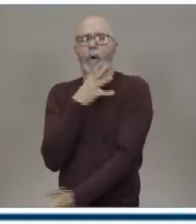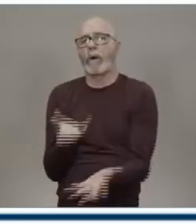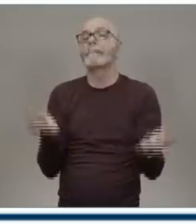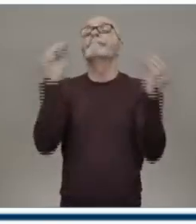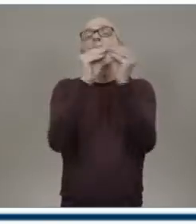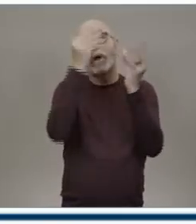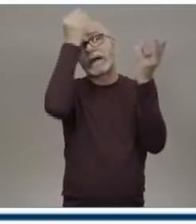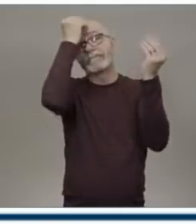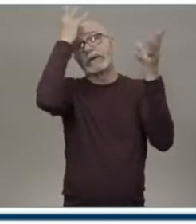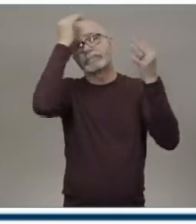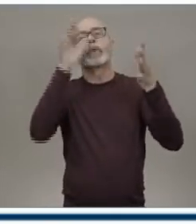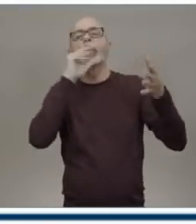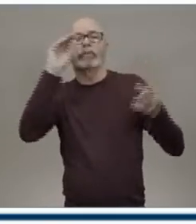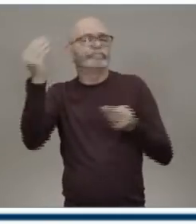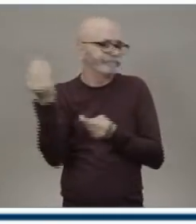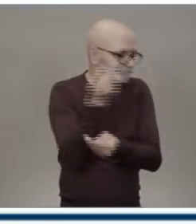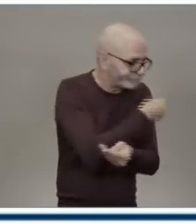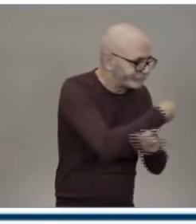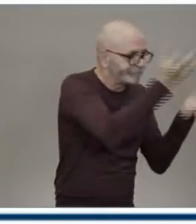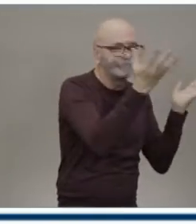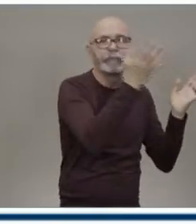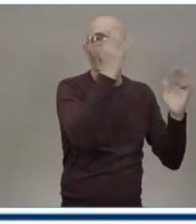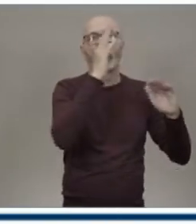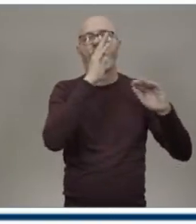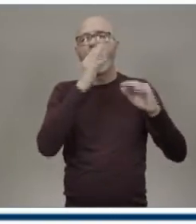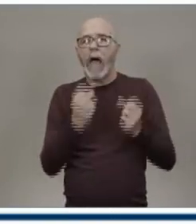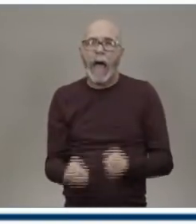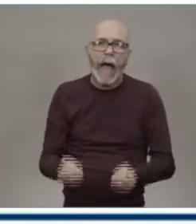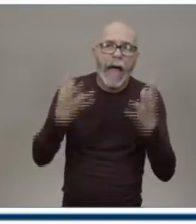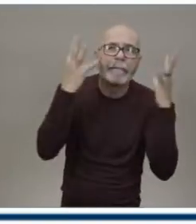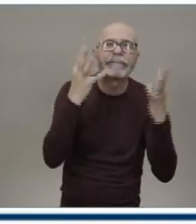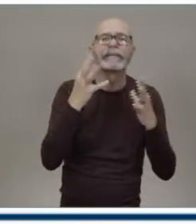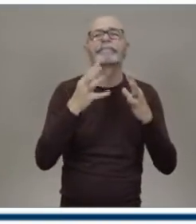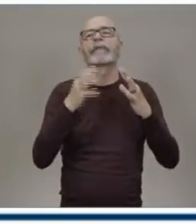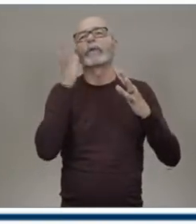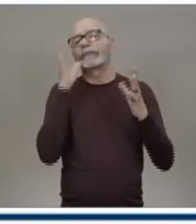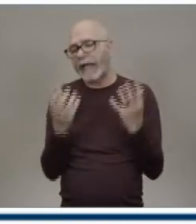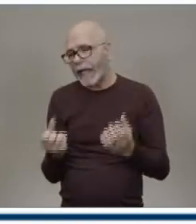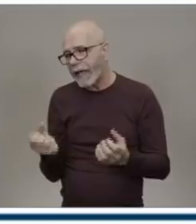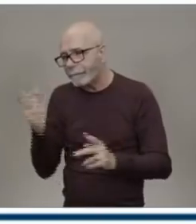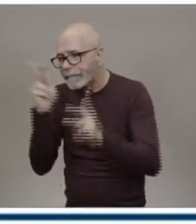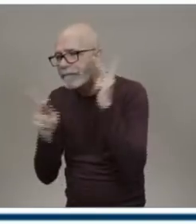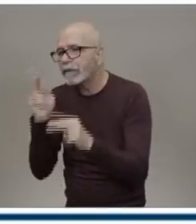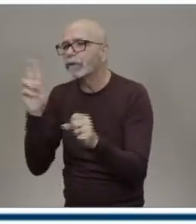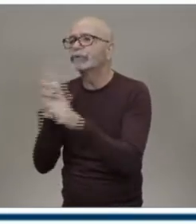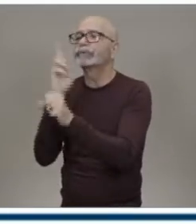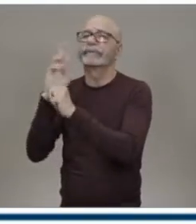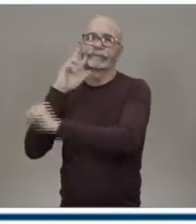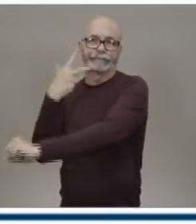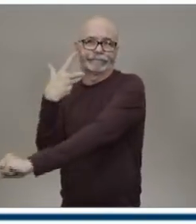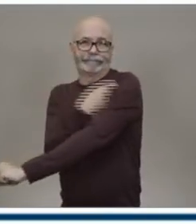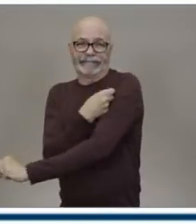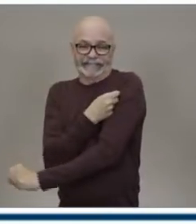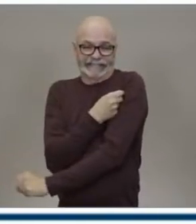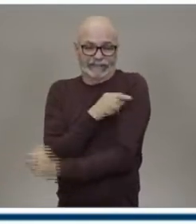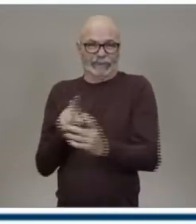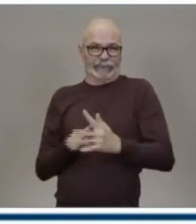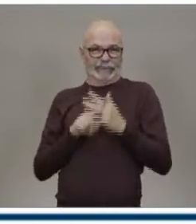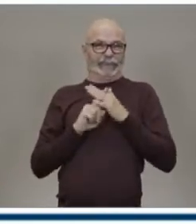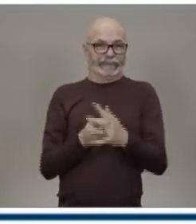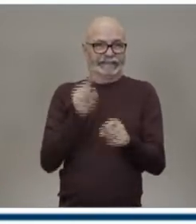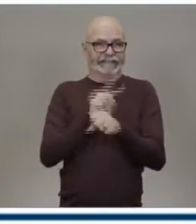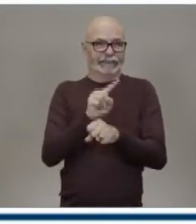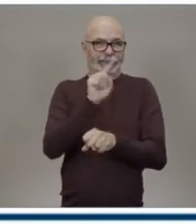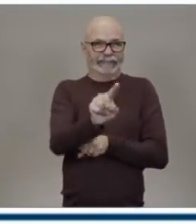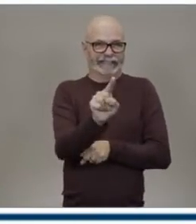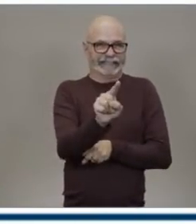our immunization plans around the numbers of people getting immunized beginning next week. So